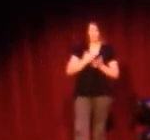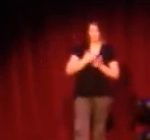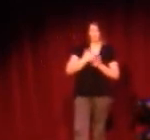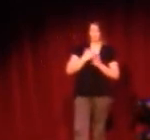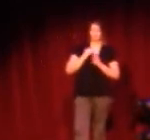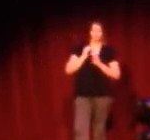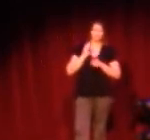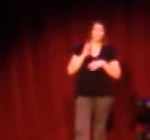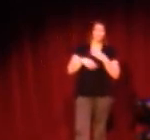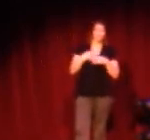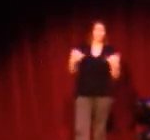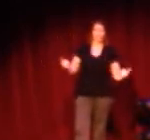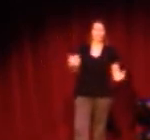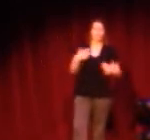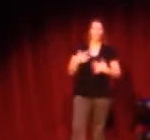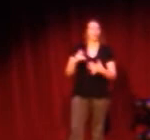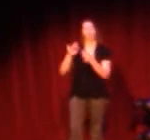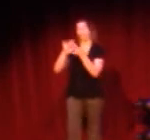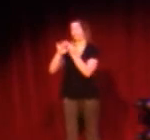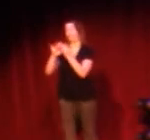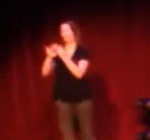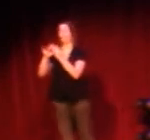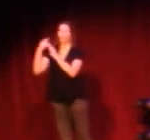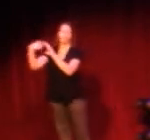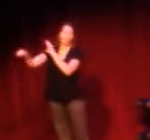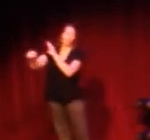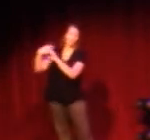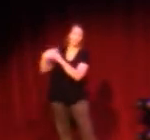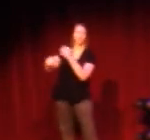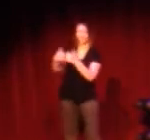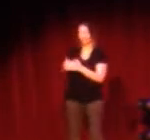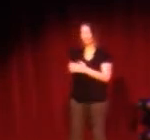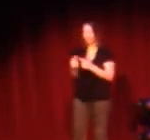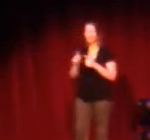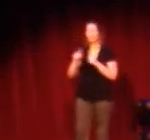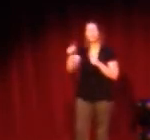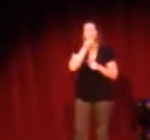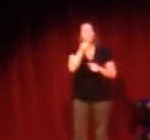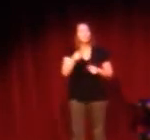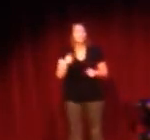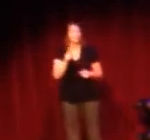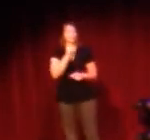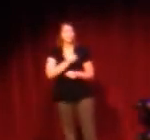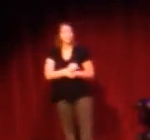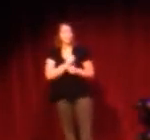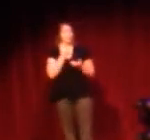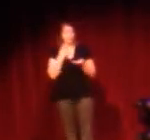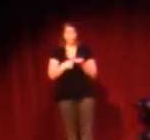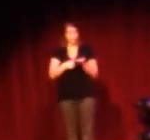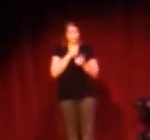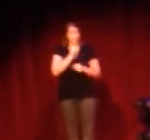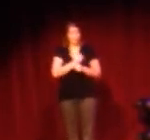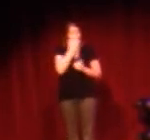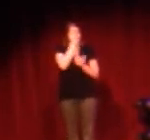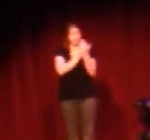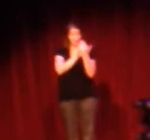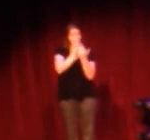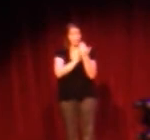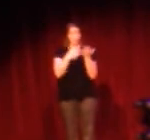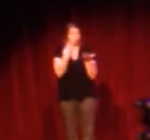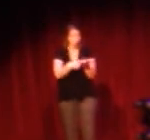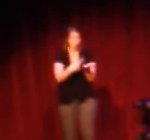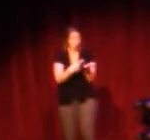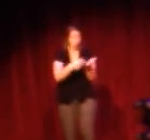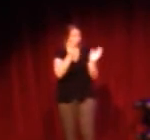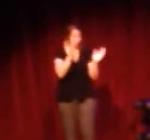it's so real, and like ask yourself how many great conversations you have in a given week. You know? Well, we can build that up. It